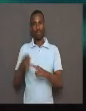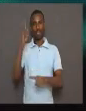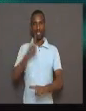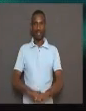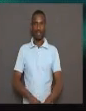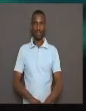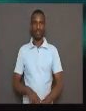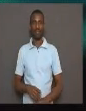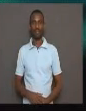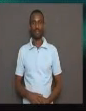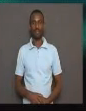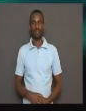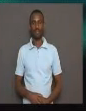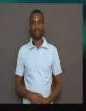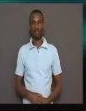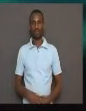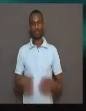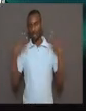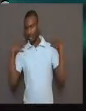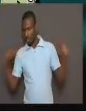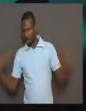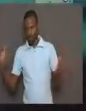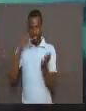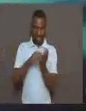Let's get back to our lesson.